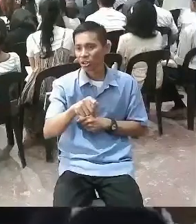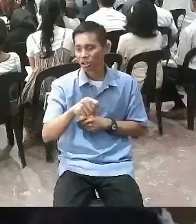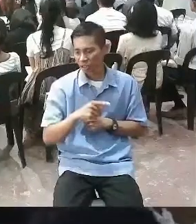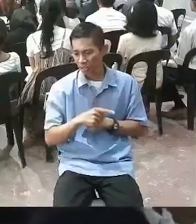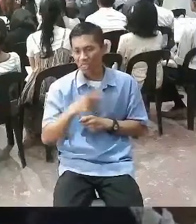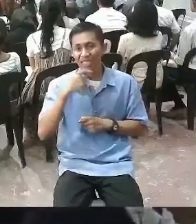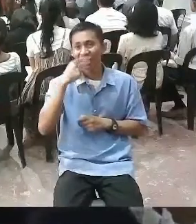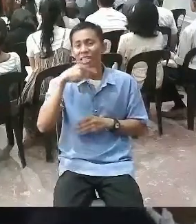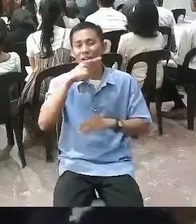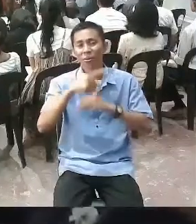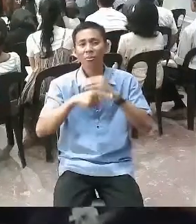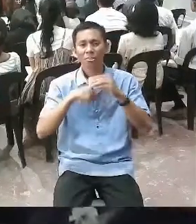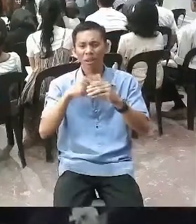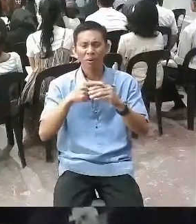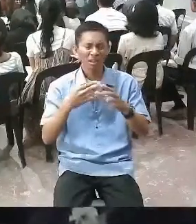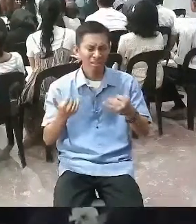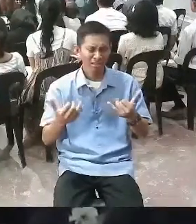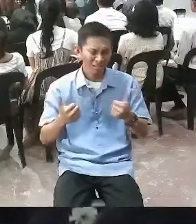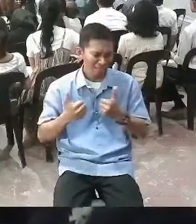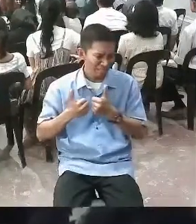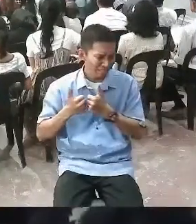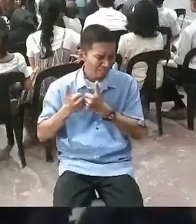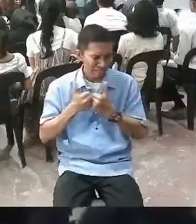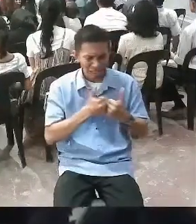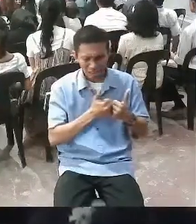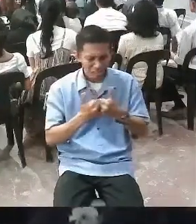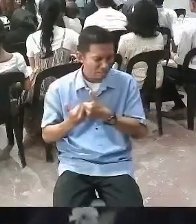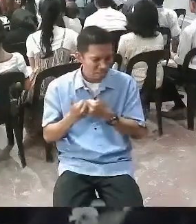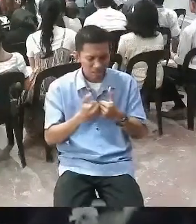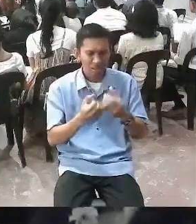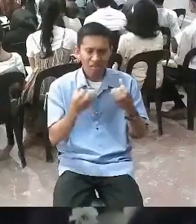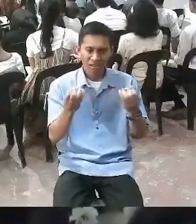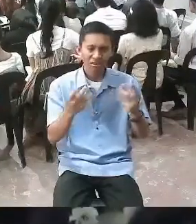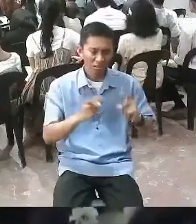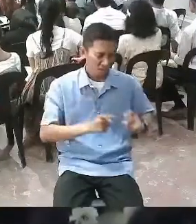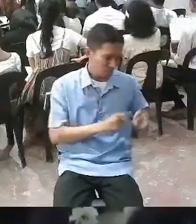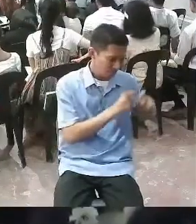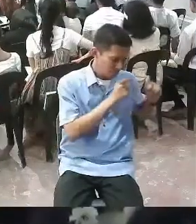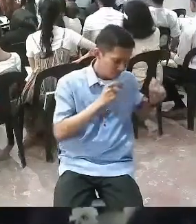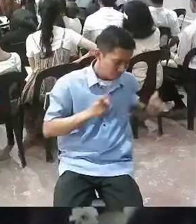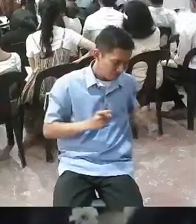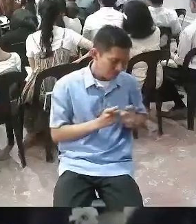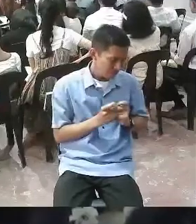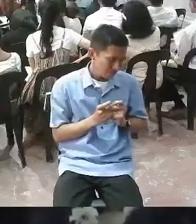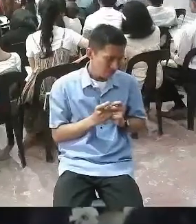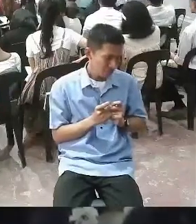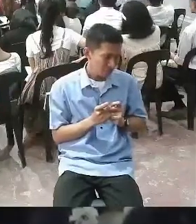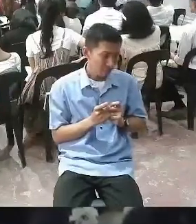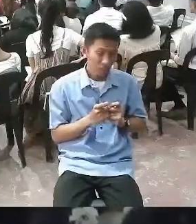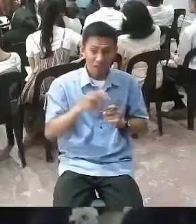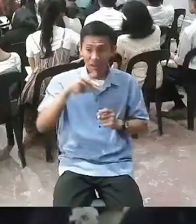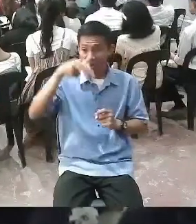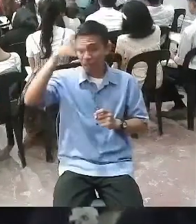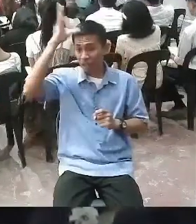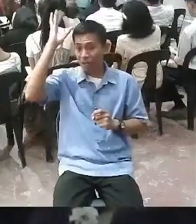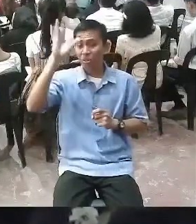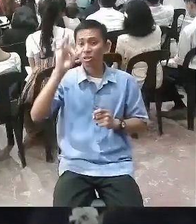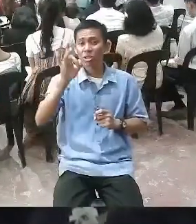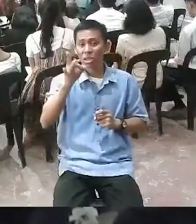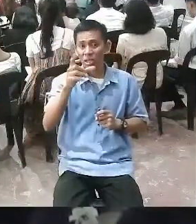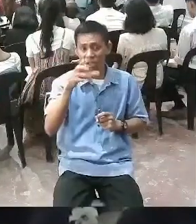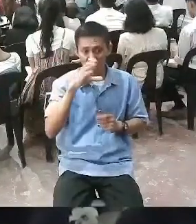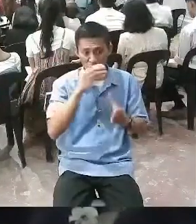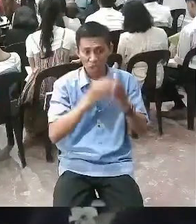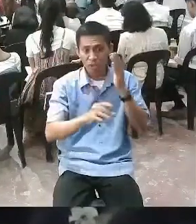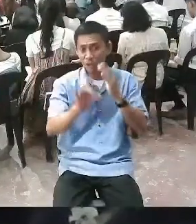telling us about his struggle that he has with sin, he comes to Romans chapter 8 and